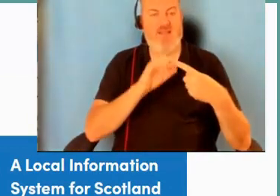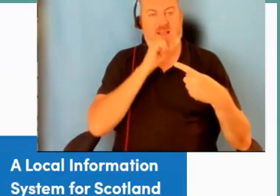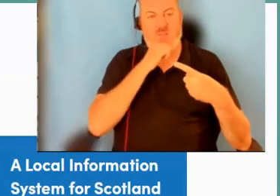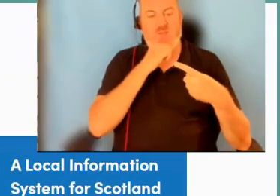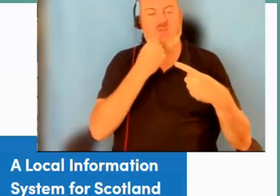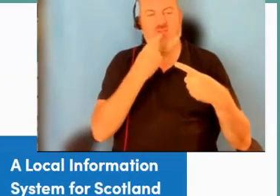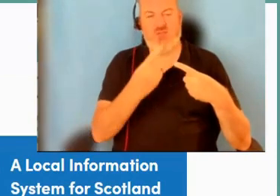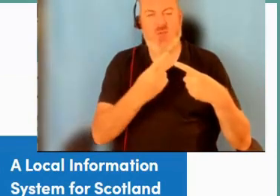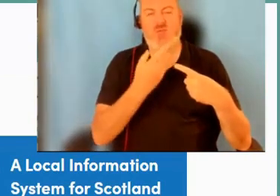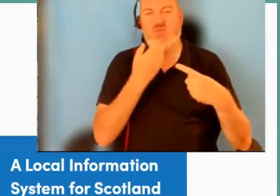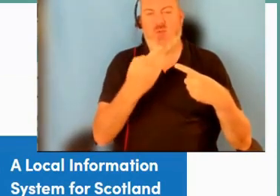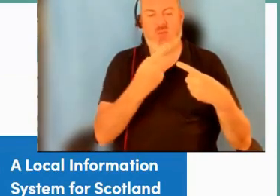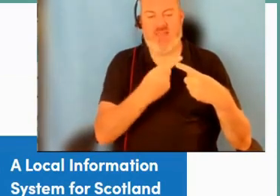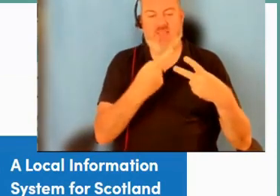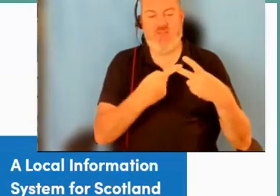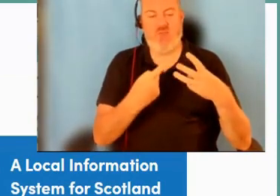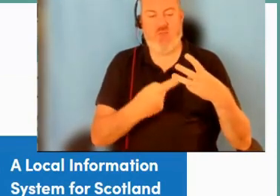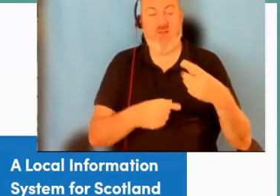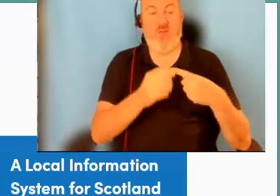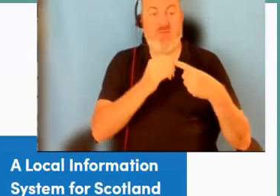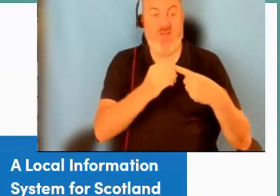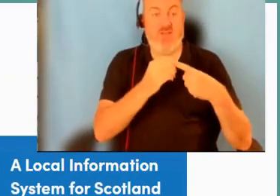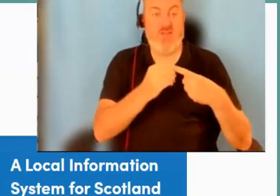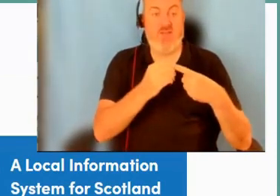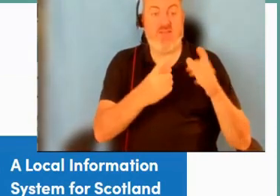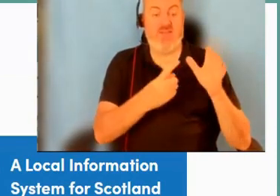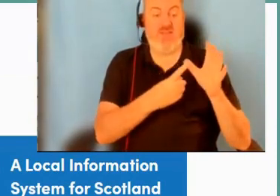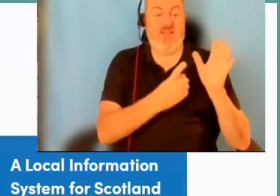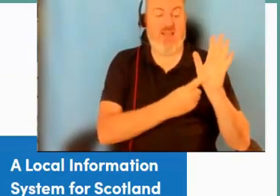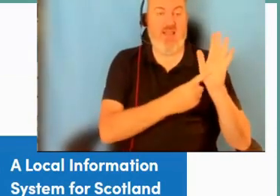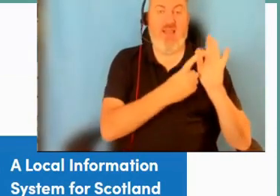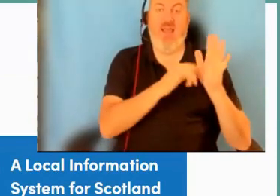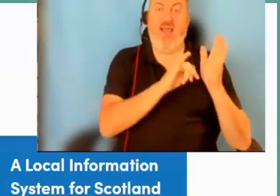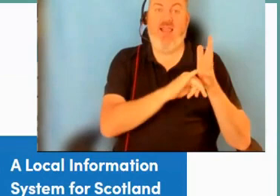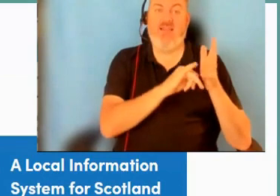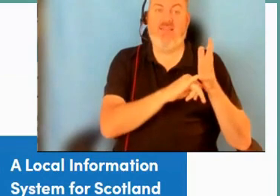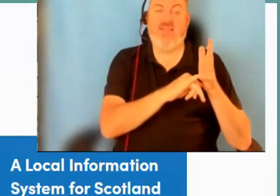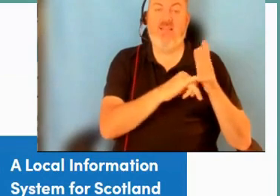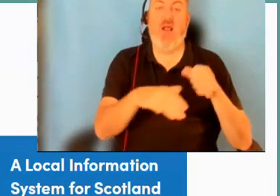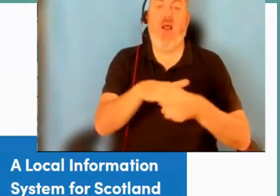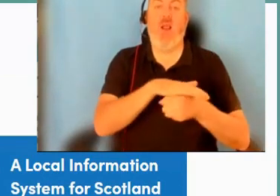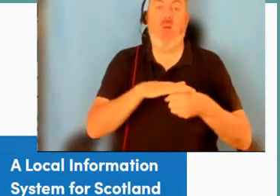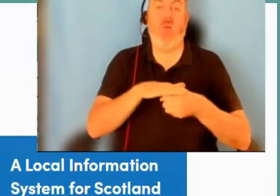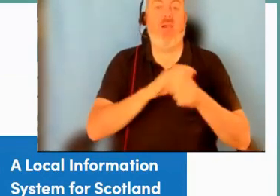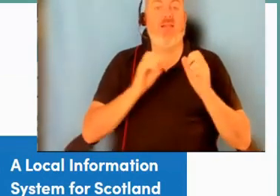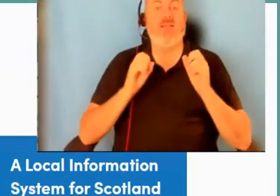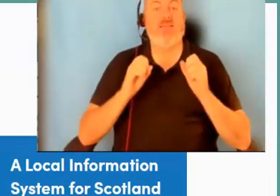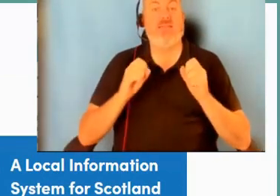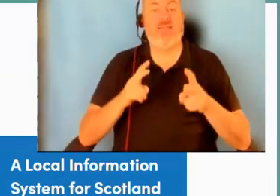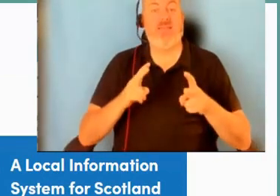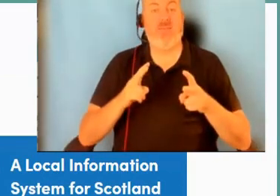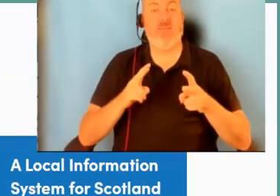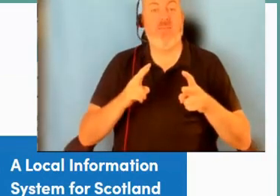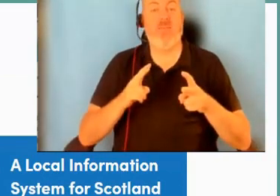screen. So I'm going to start off now with ALICE, which stands for a local